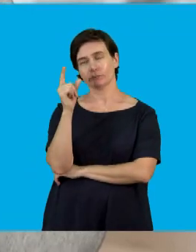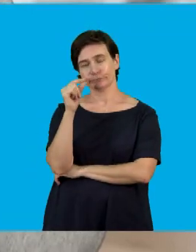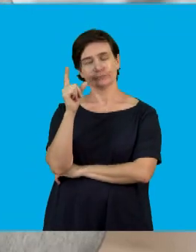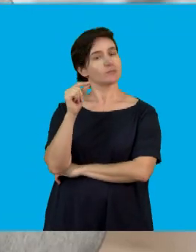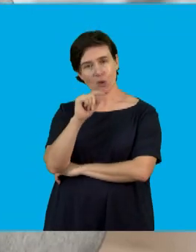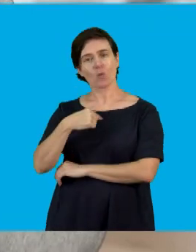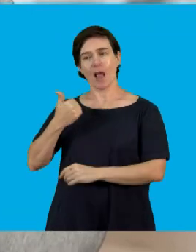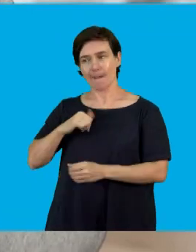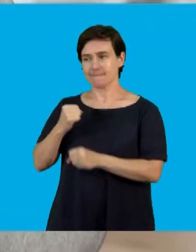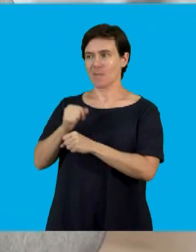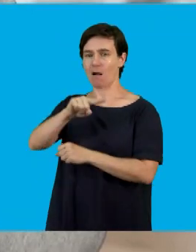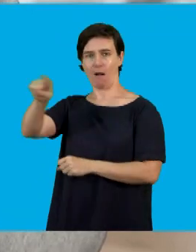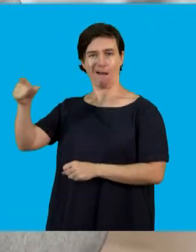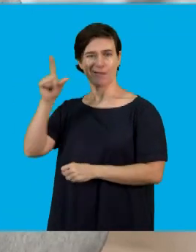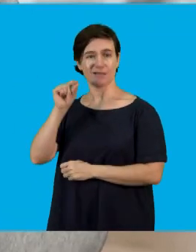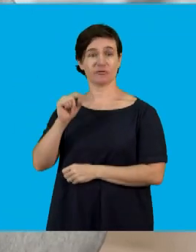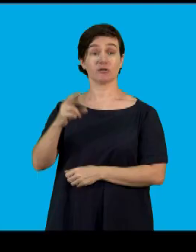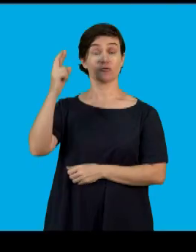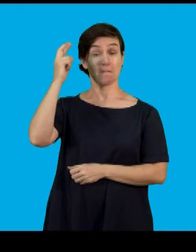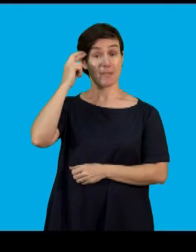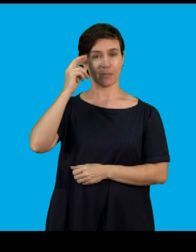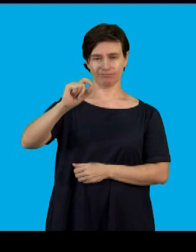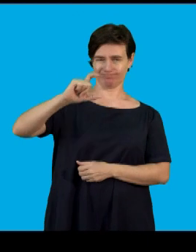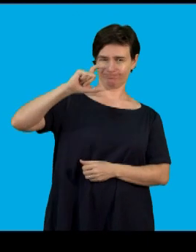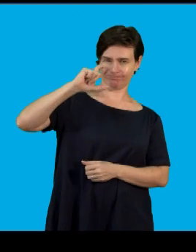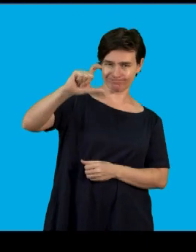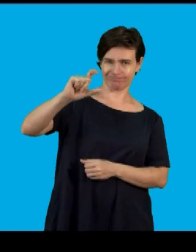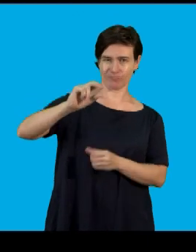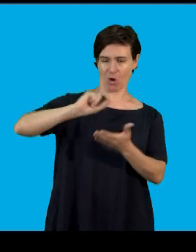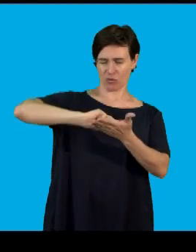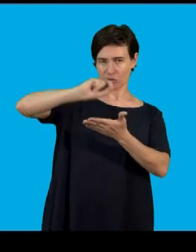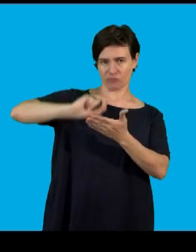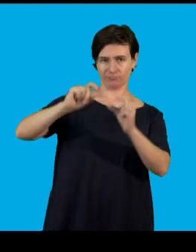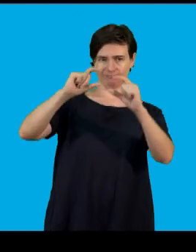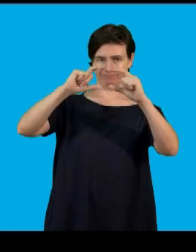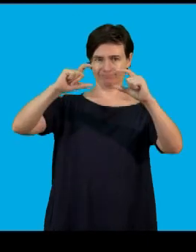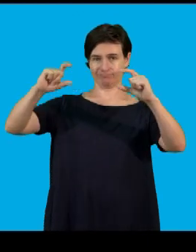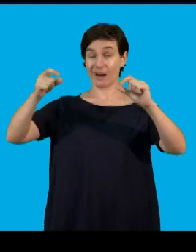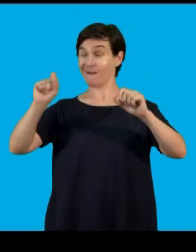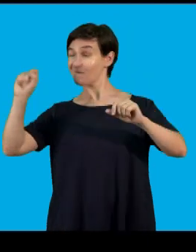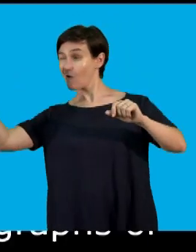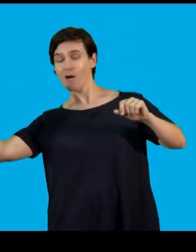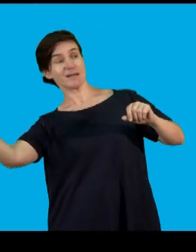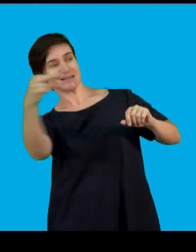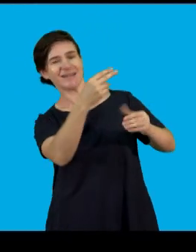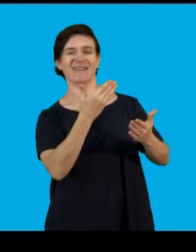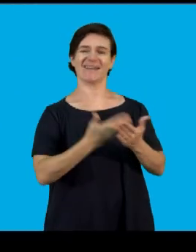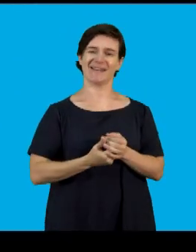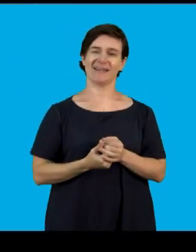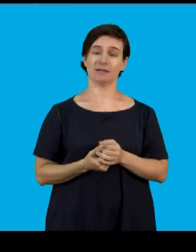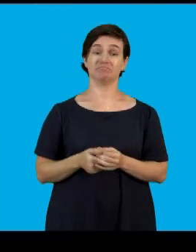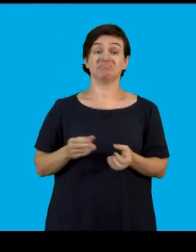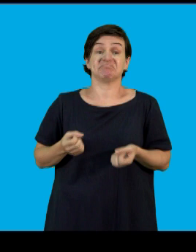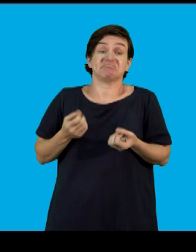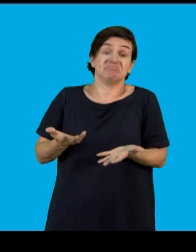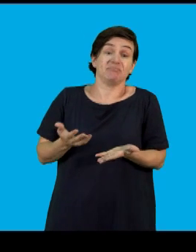sleepy and bored. So use large, clear lettering that is easy to read from an appropriate distance.